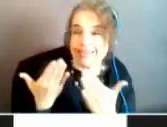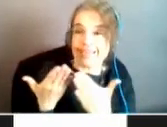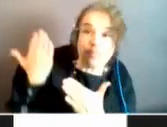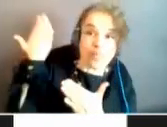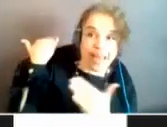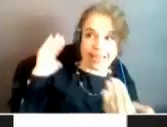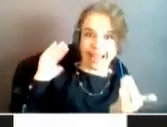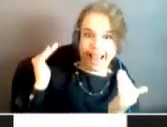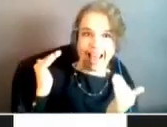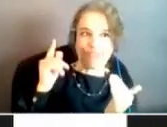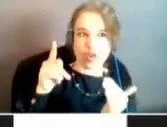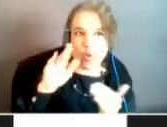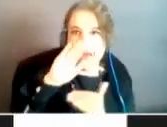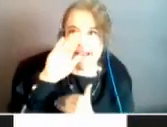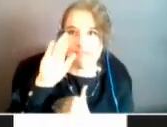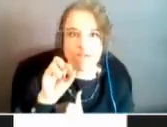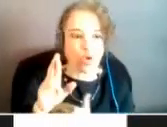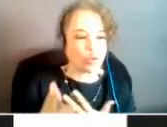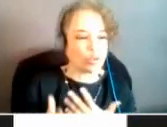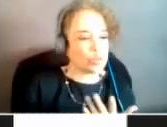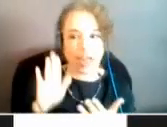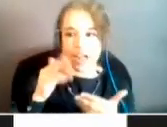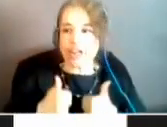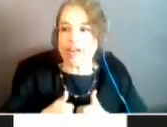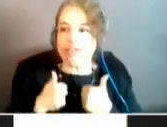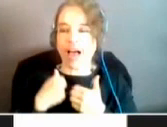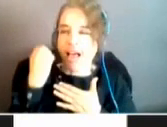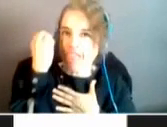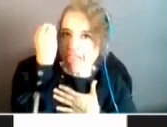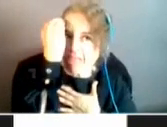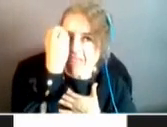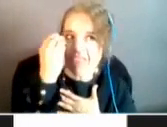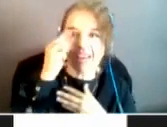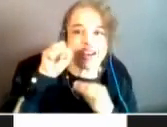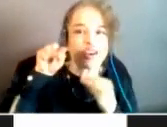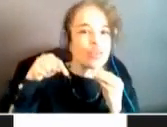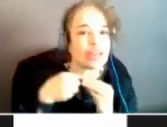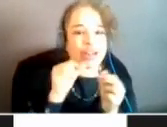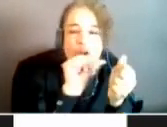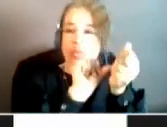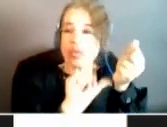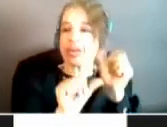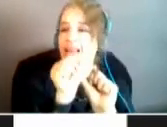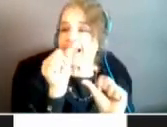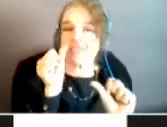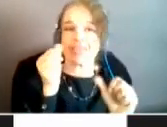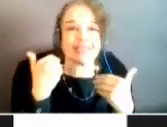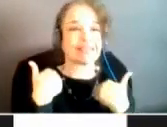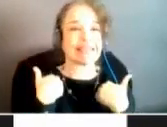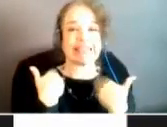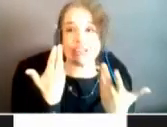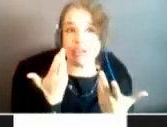inquire, have you ever, you know, in your life thought about, you know, suicide? Have you ever